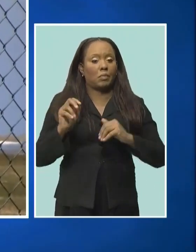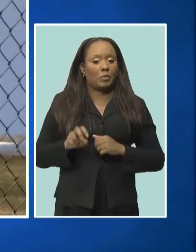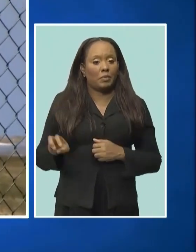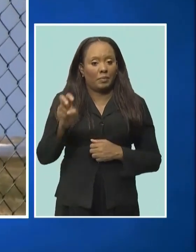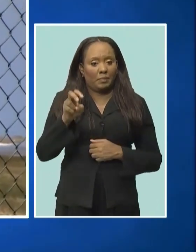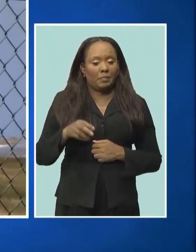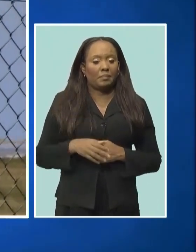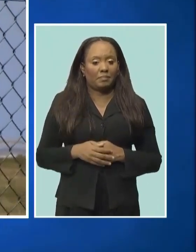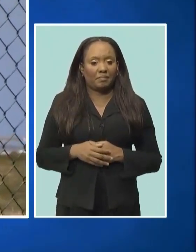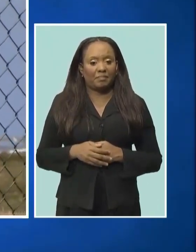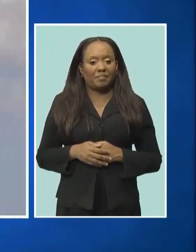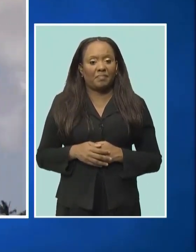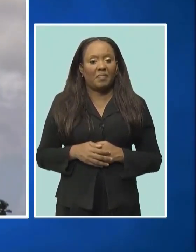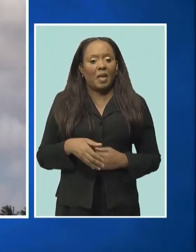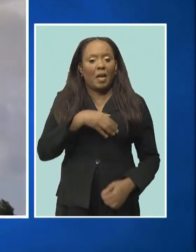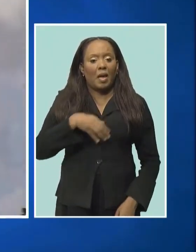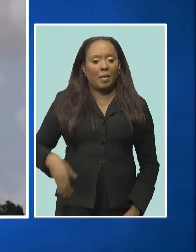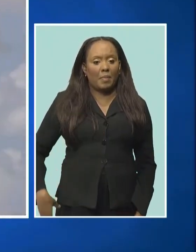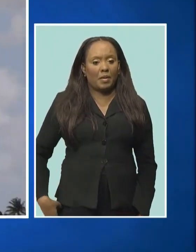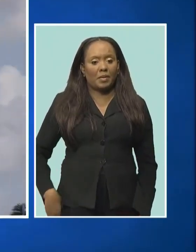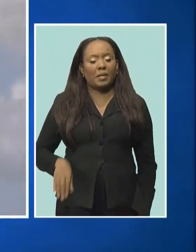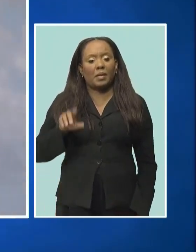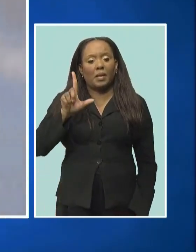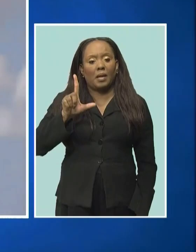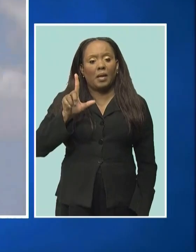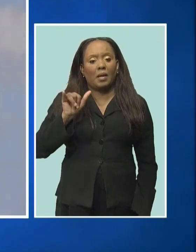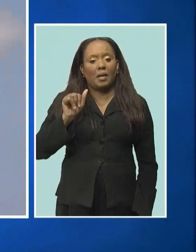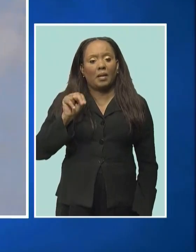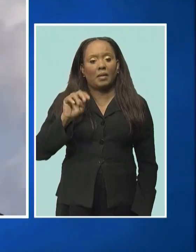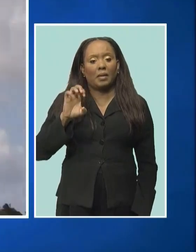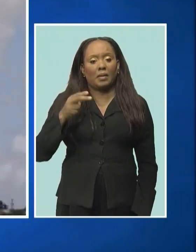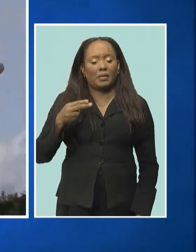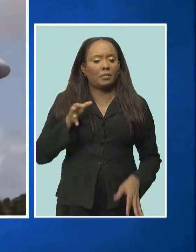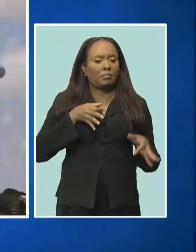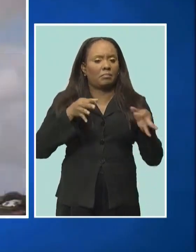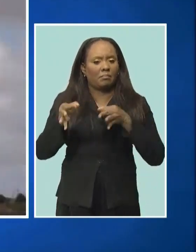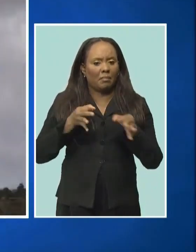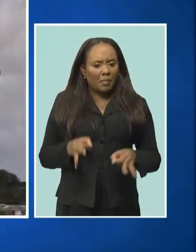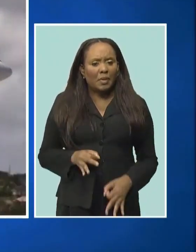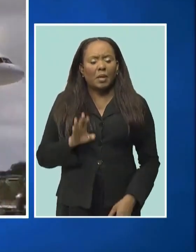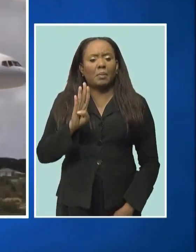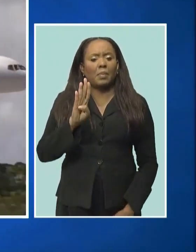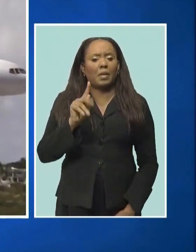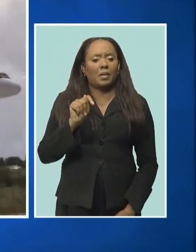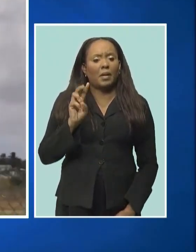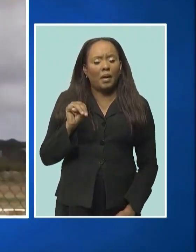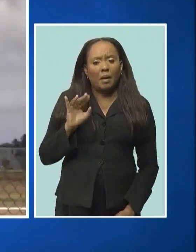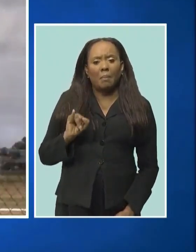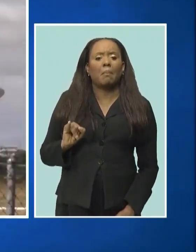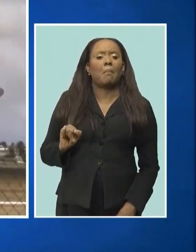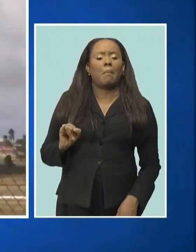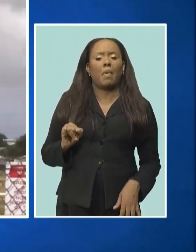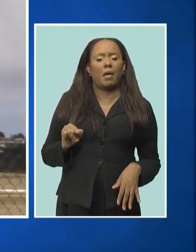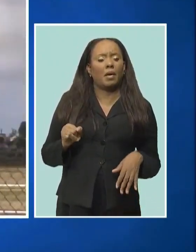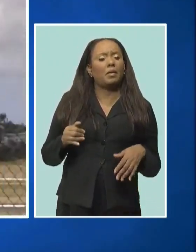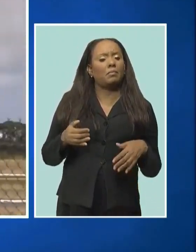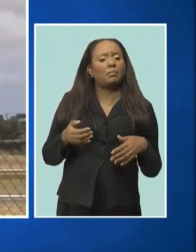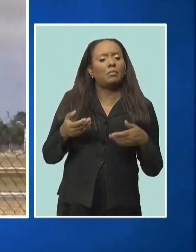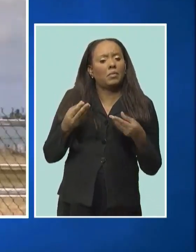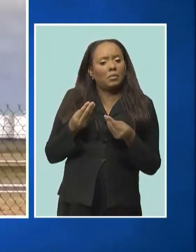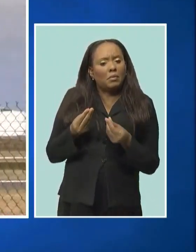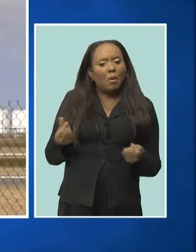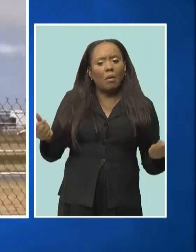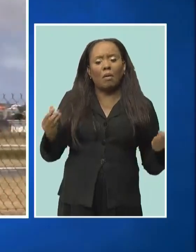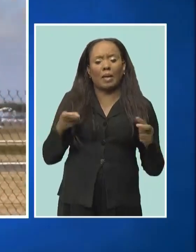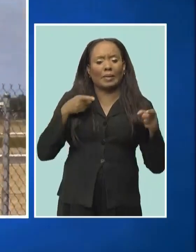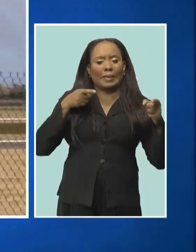months. Speaking exclusively to CBC News, Ambassador Lynch explains the BTMI has been able to address some outstanding issues,